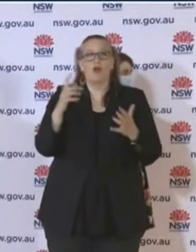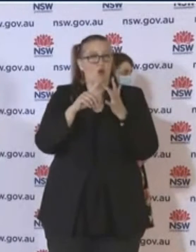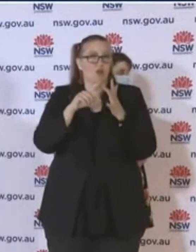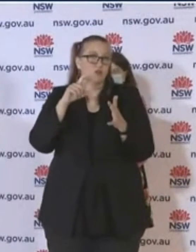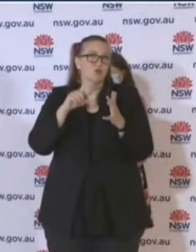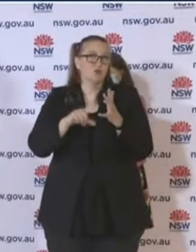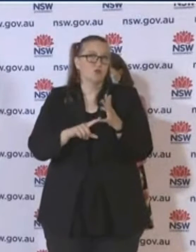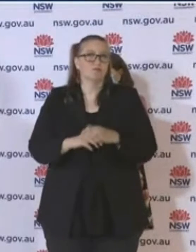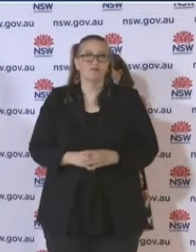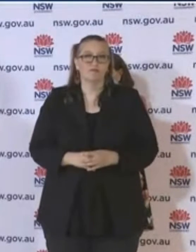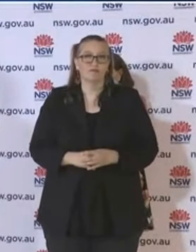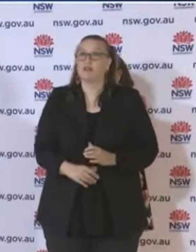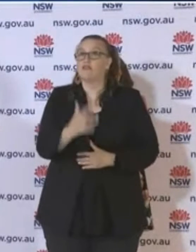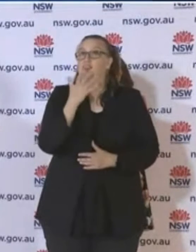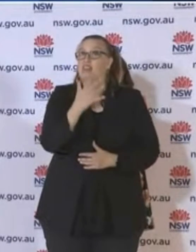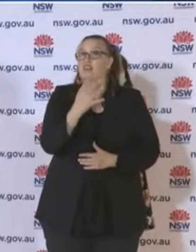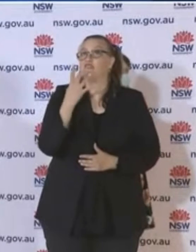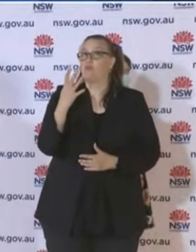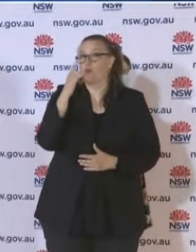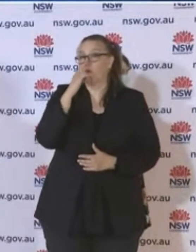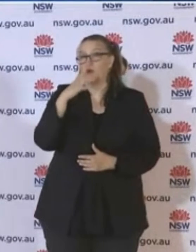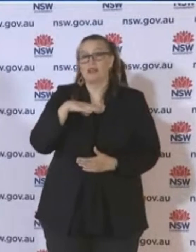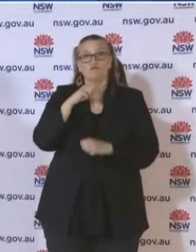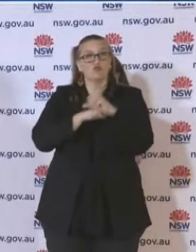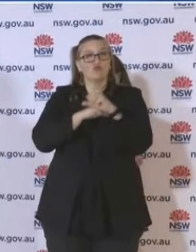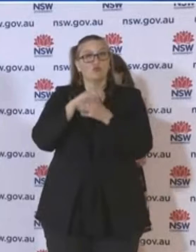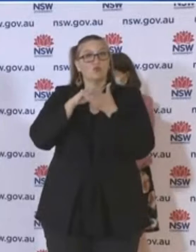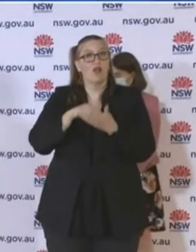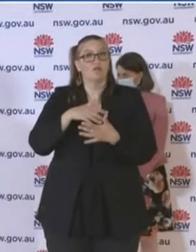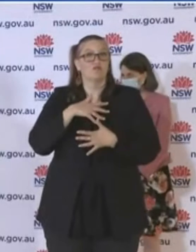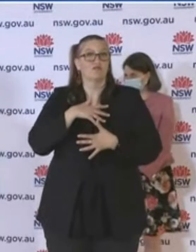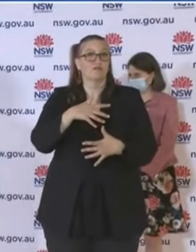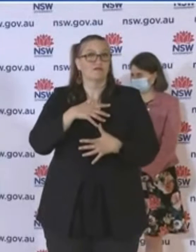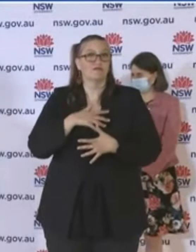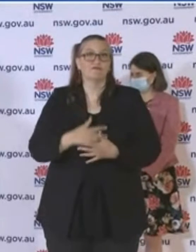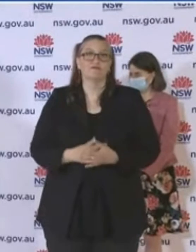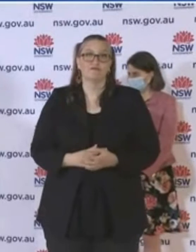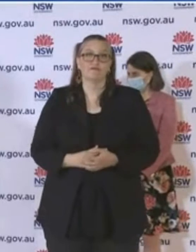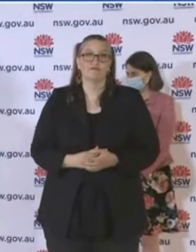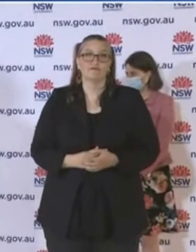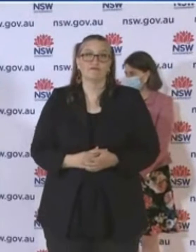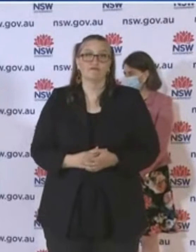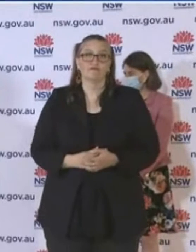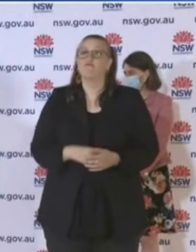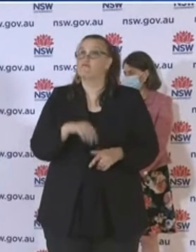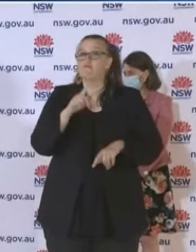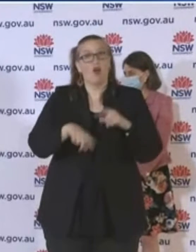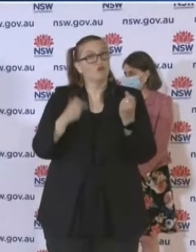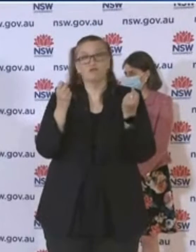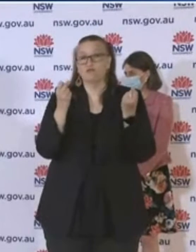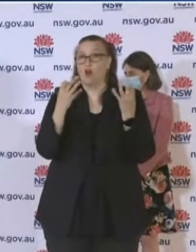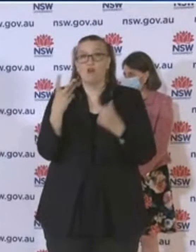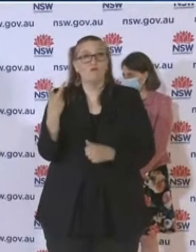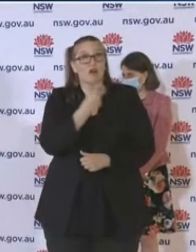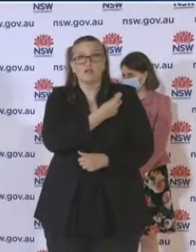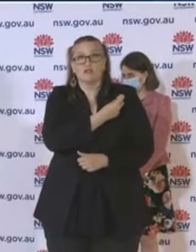require ventilation. Of those 126, 113 were not vaccinated and 12 had